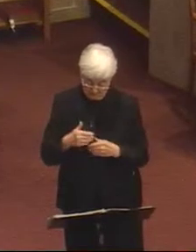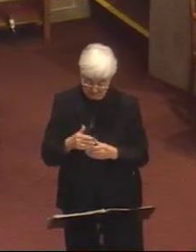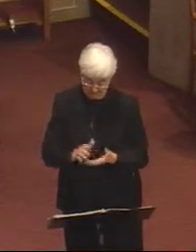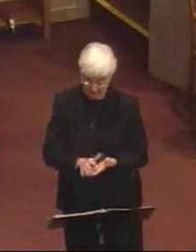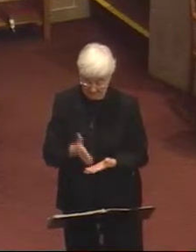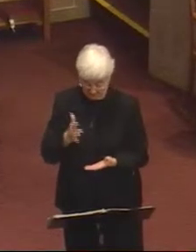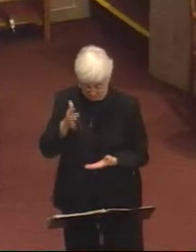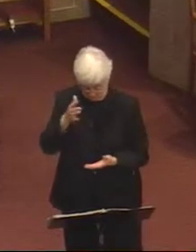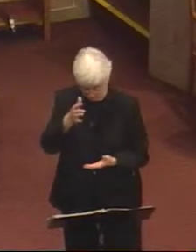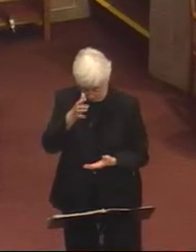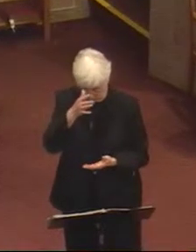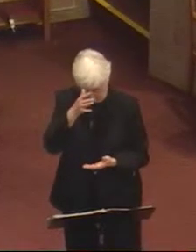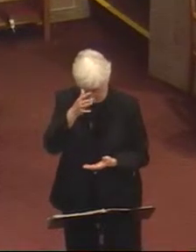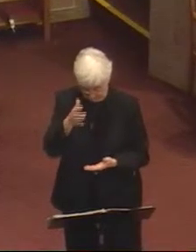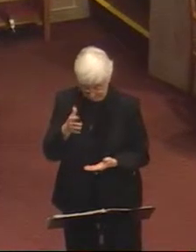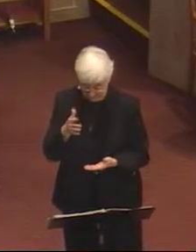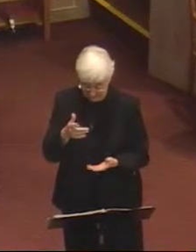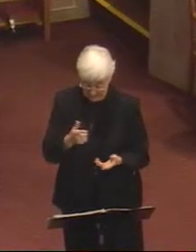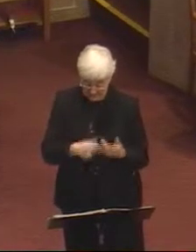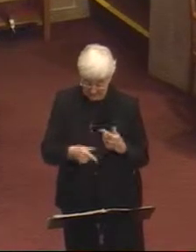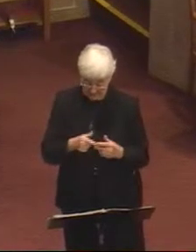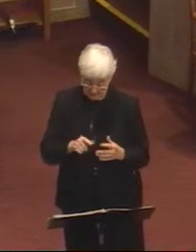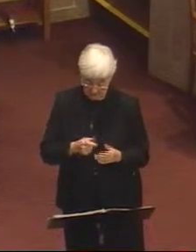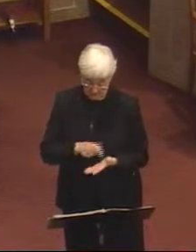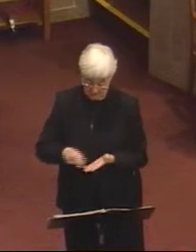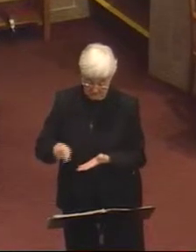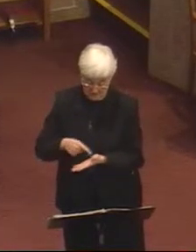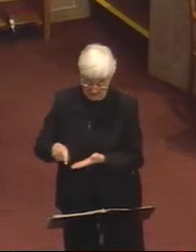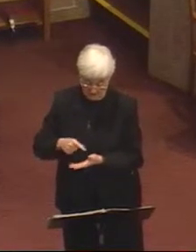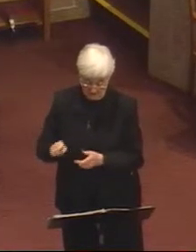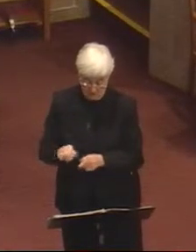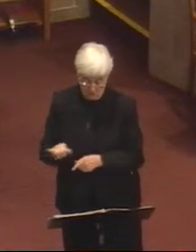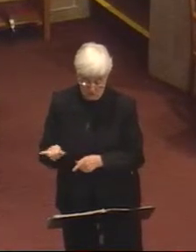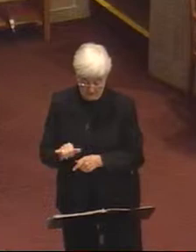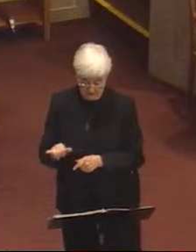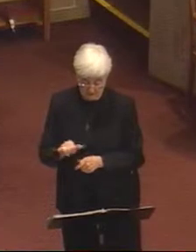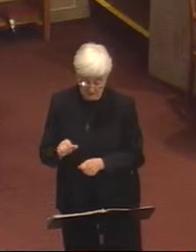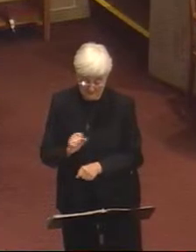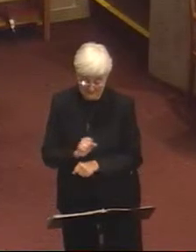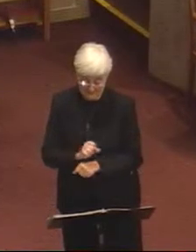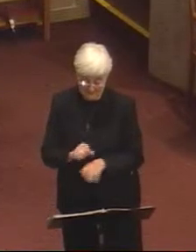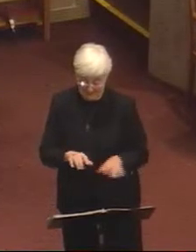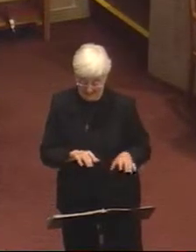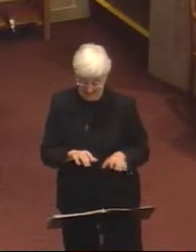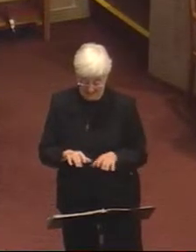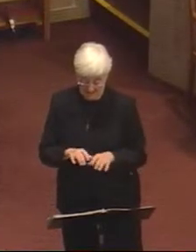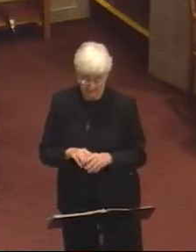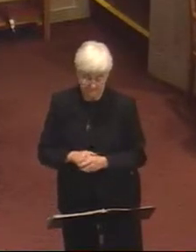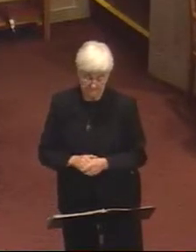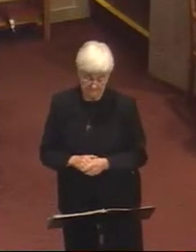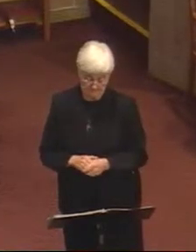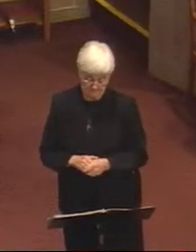his Father's glory, and then he will repay all according to his conduct."